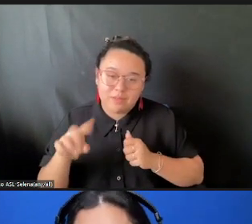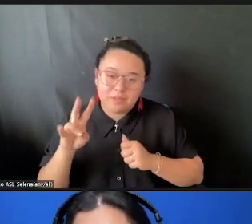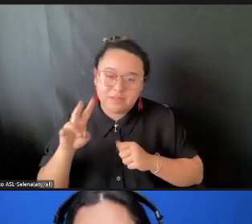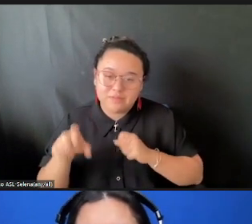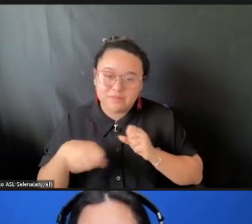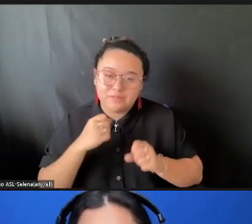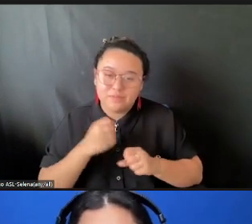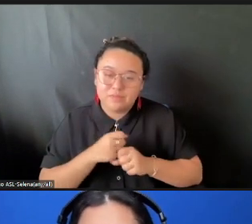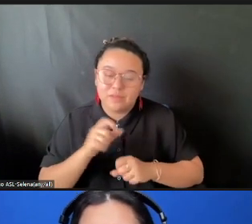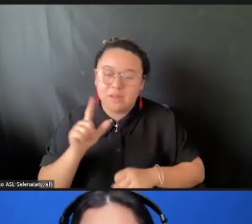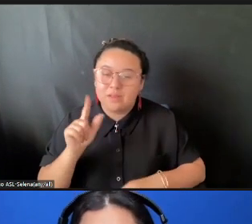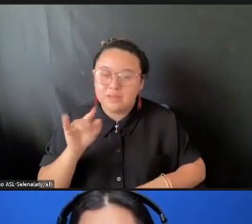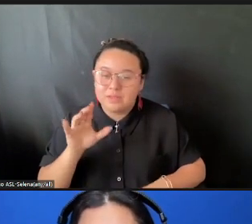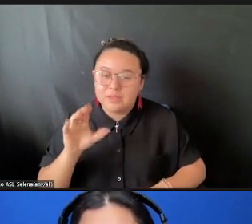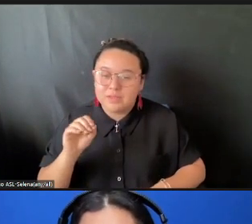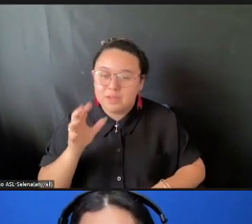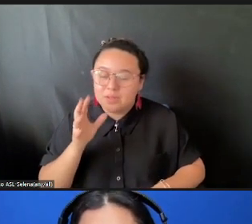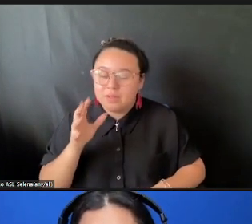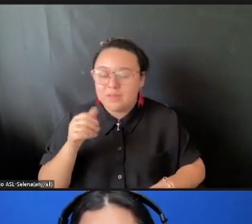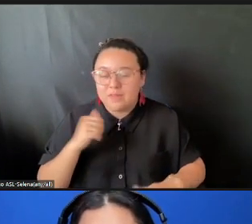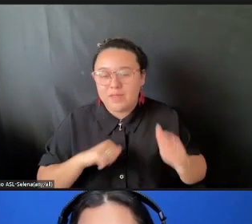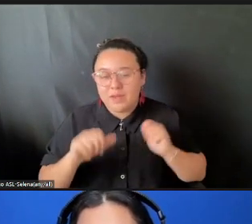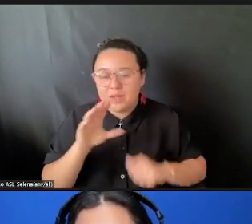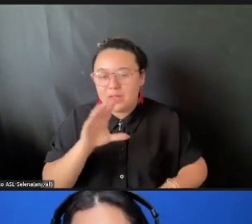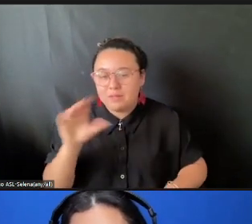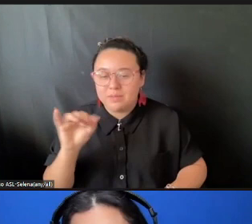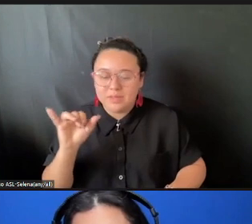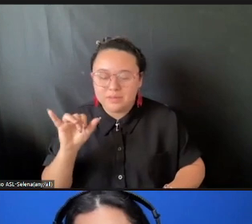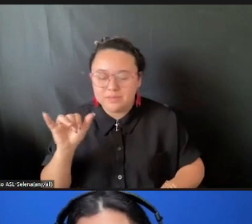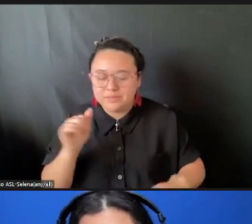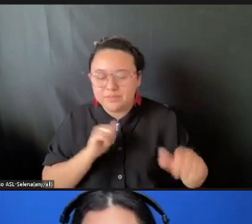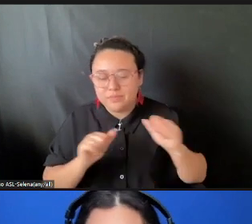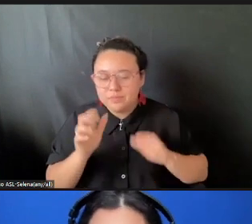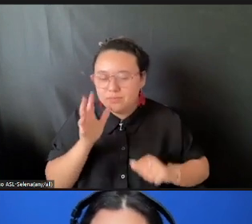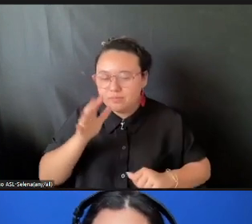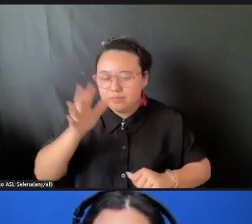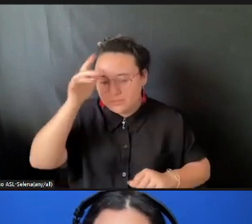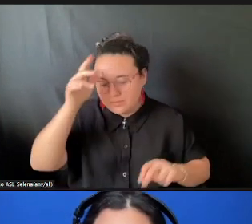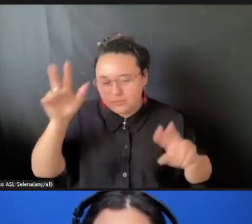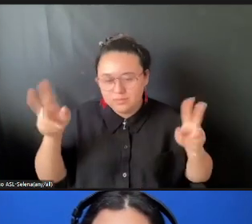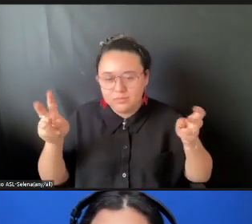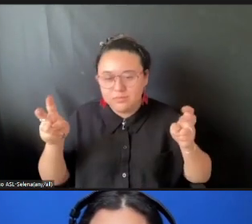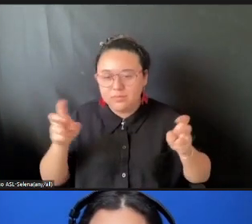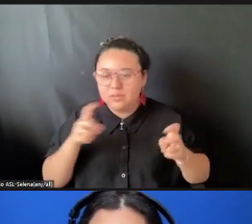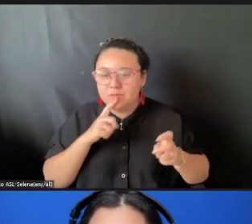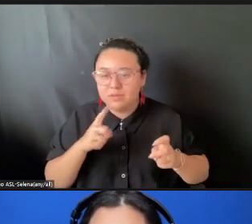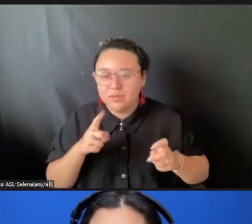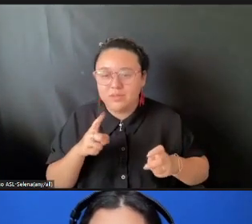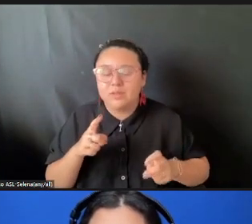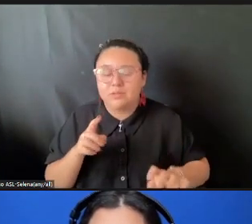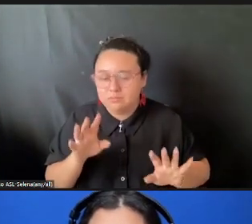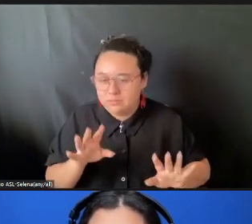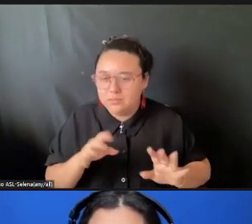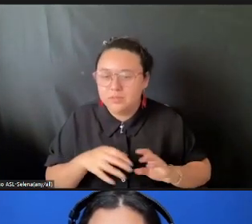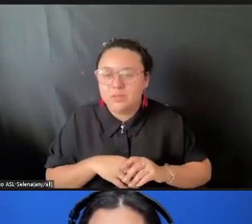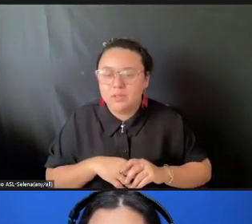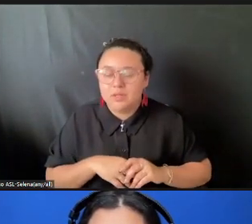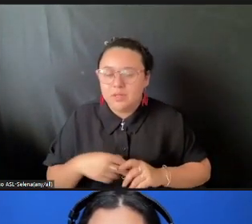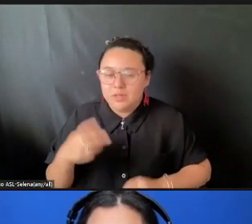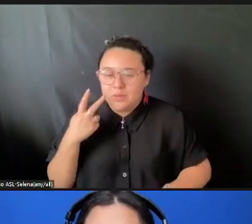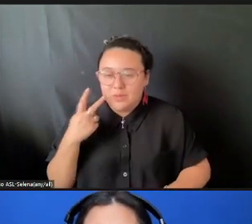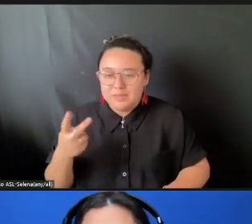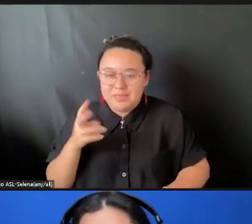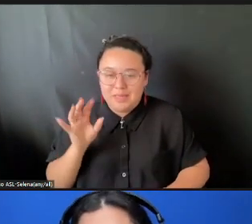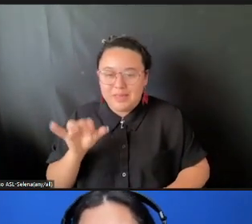Theater Company. They're like my theater parents, my family. But there is a shorthand, right? And I think you can sort of see